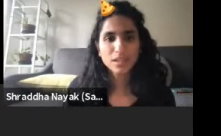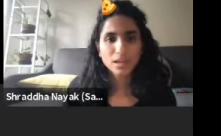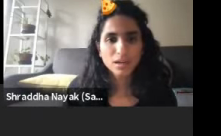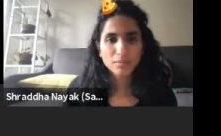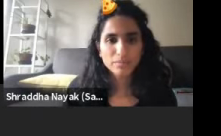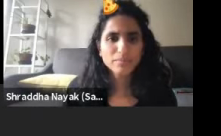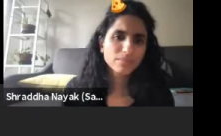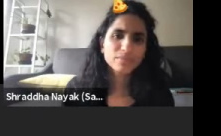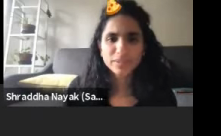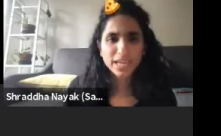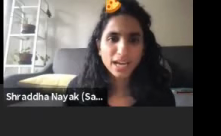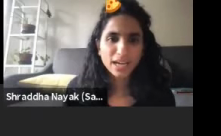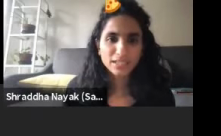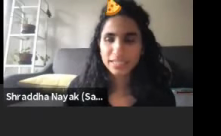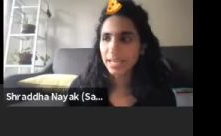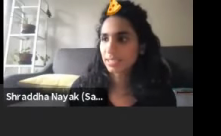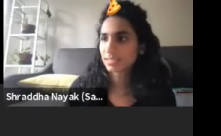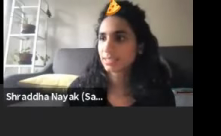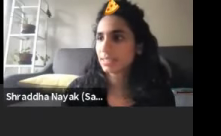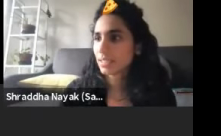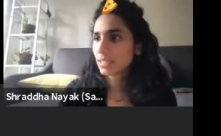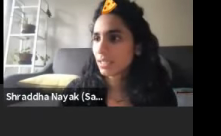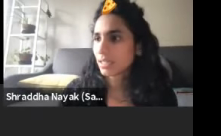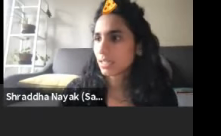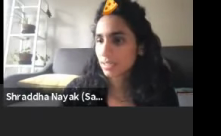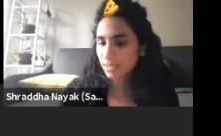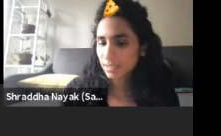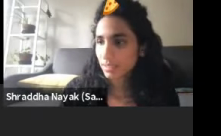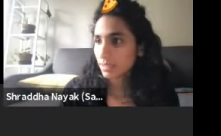what your process is. Yeah.